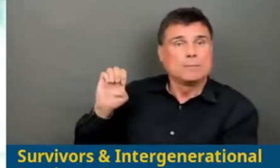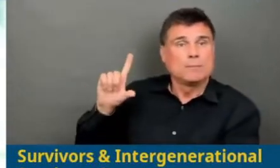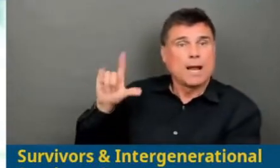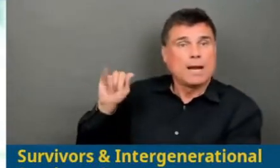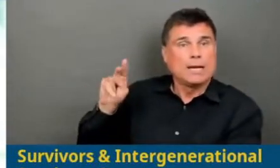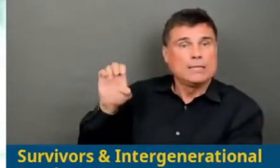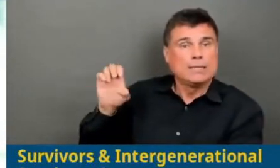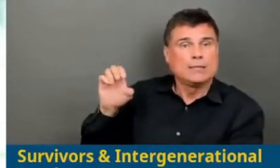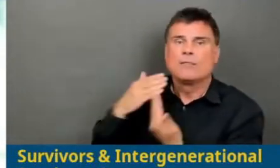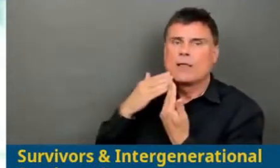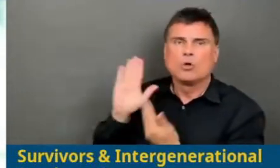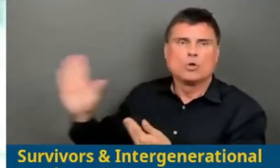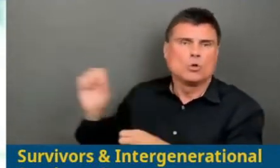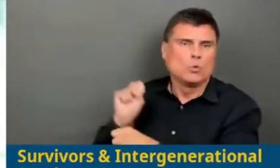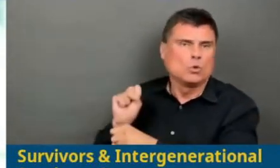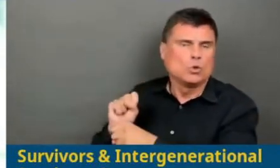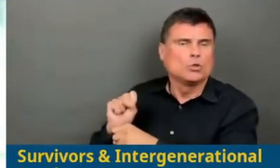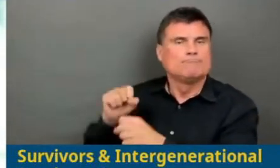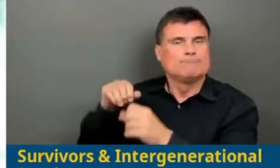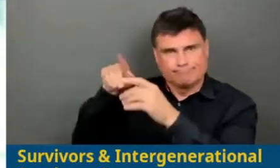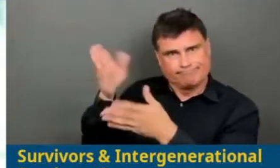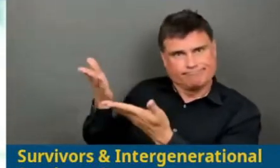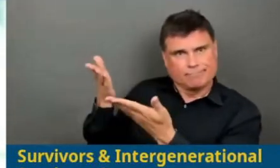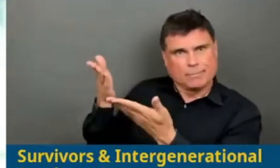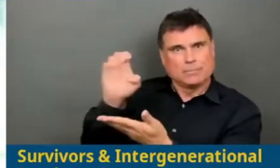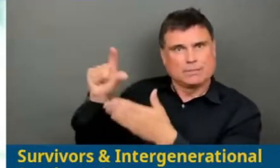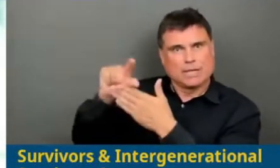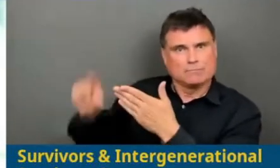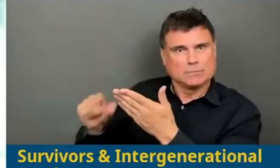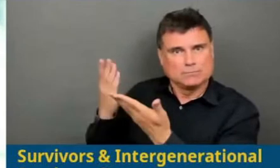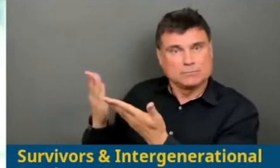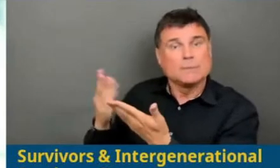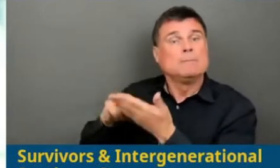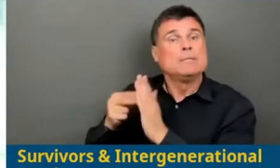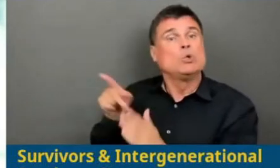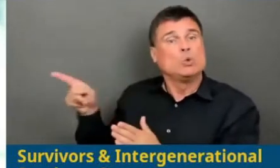government so that we have a voice at the table.